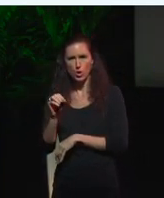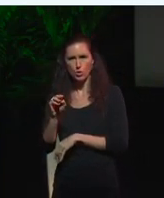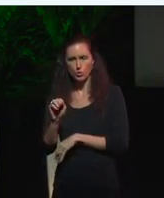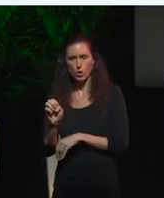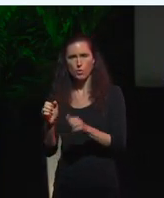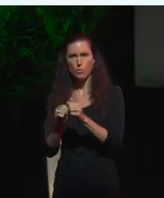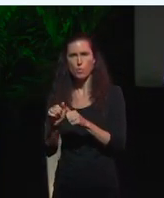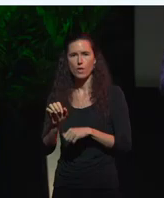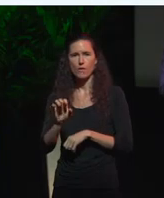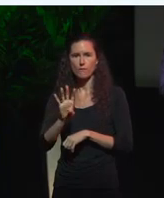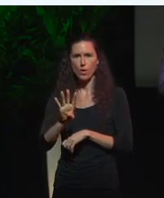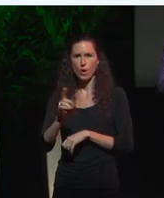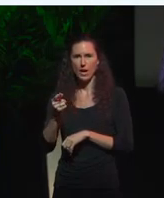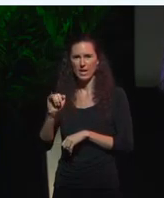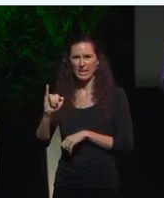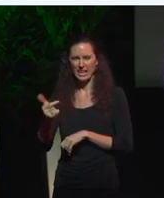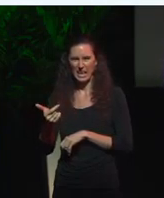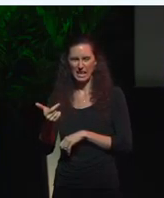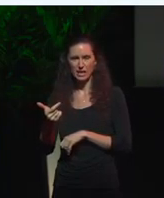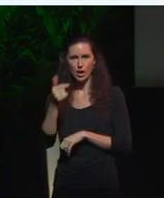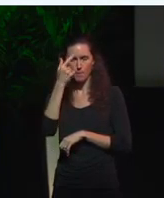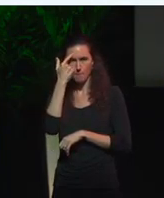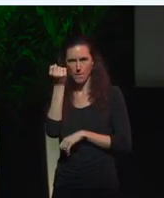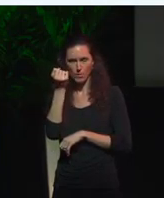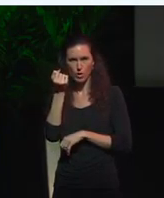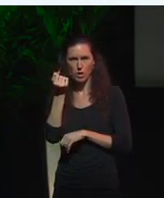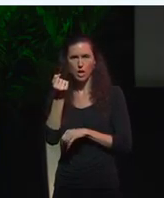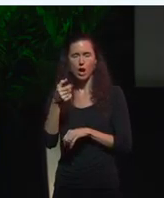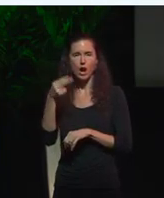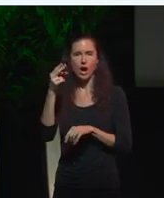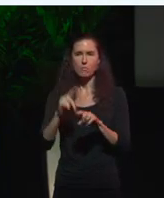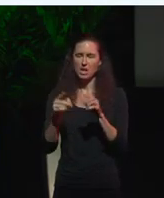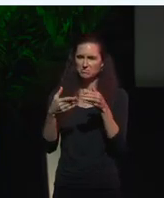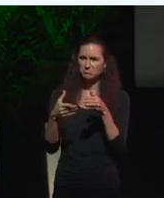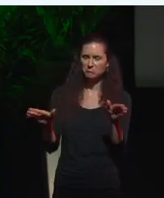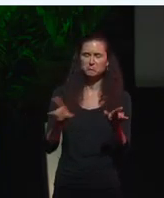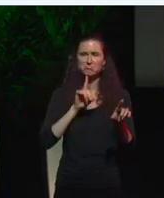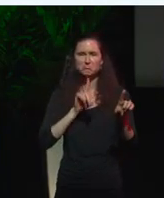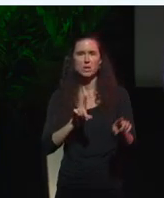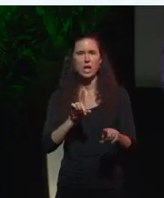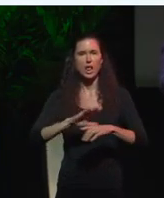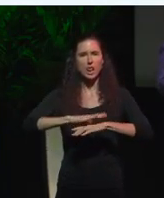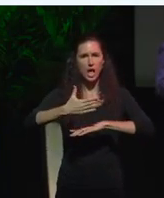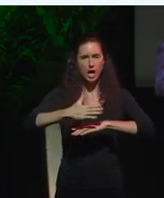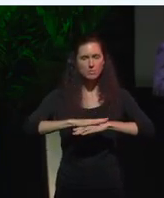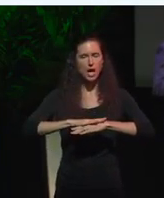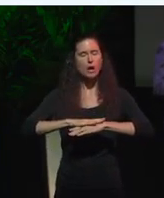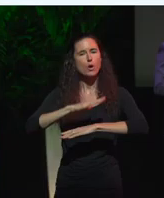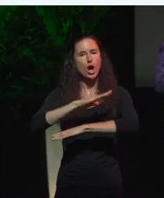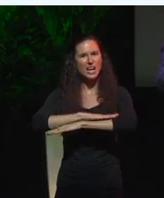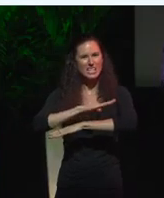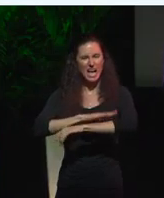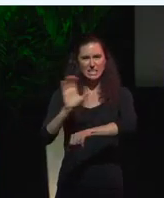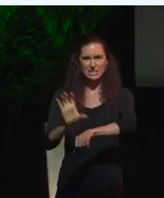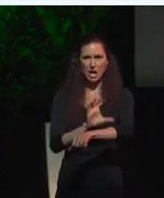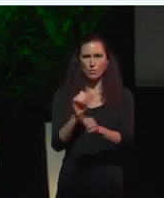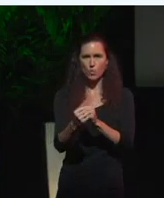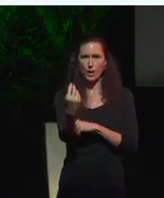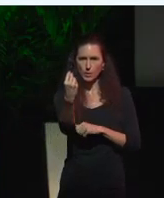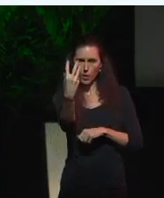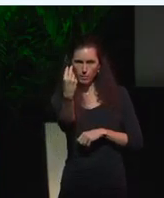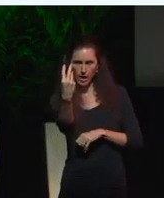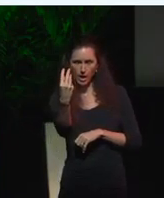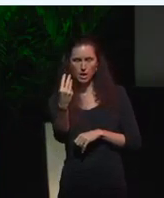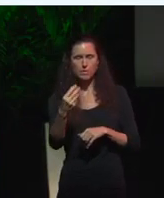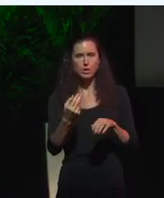4 gig memory or higher. But as a pat answer, laptop or desktop with a webcam running Windows or